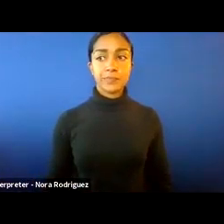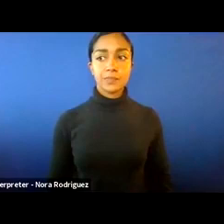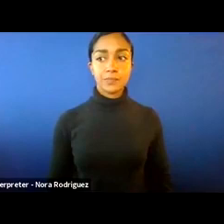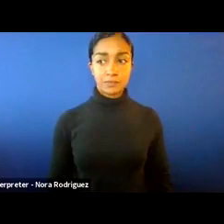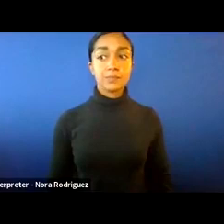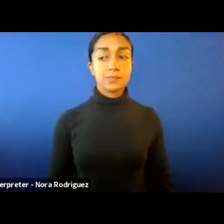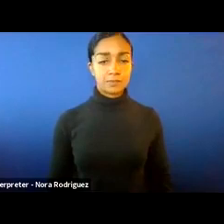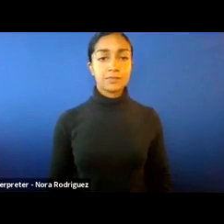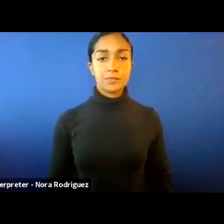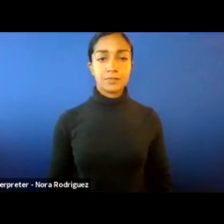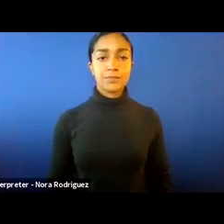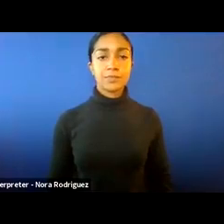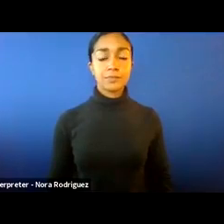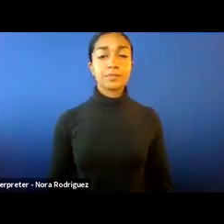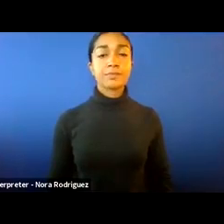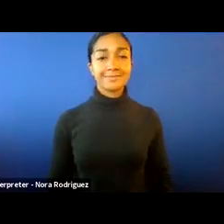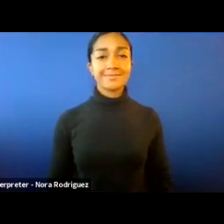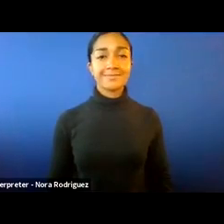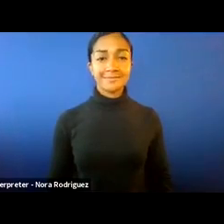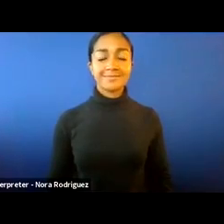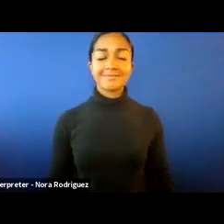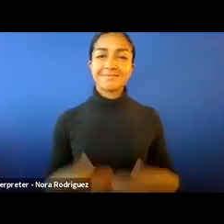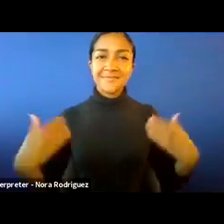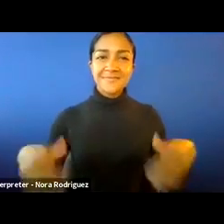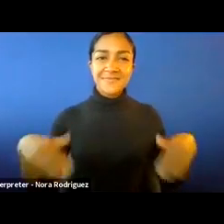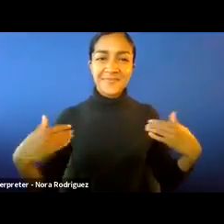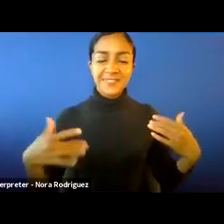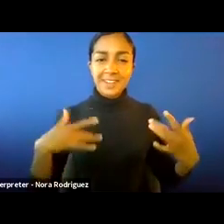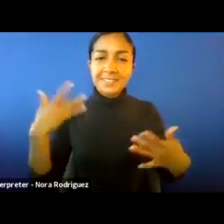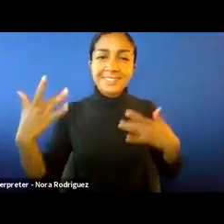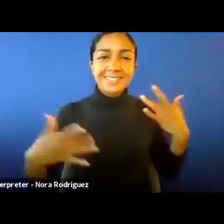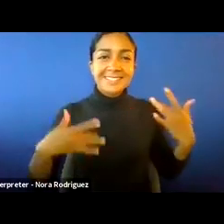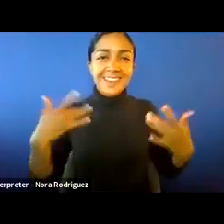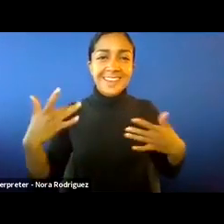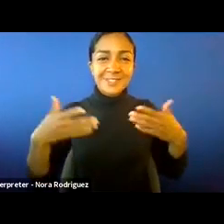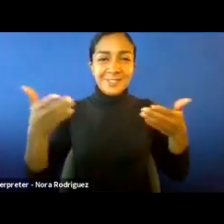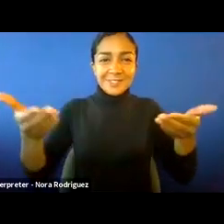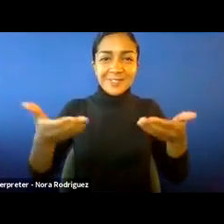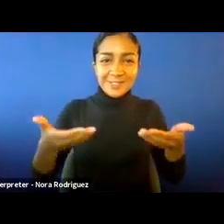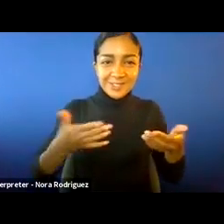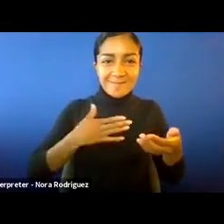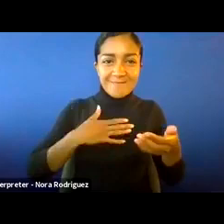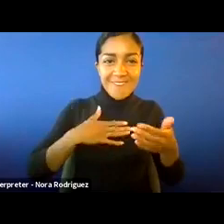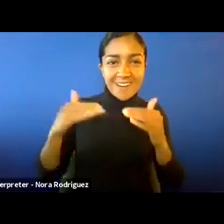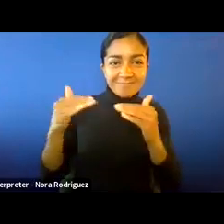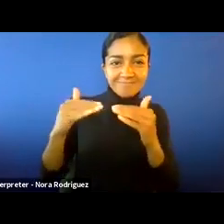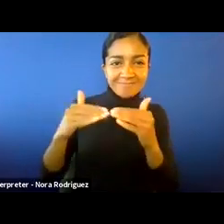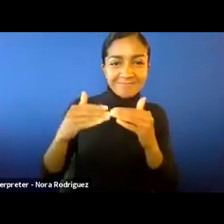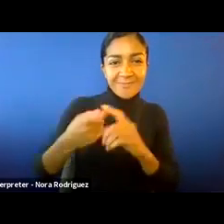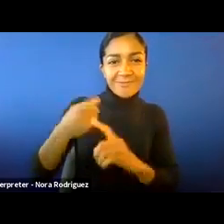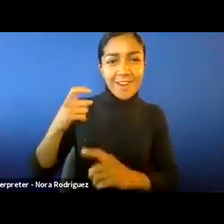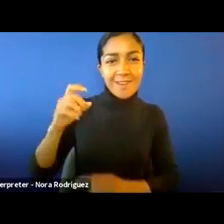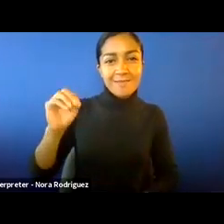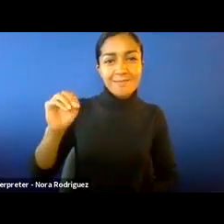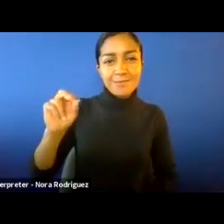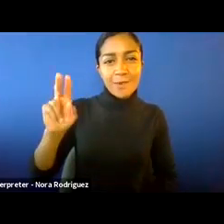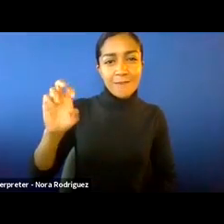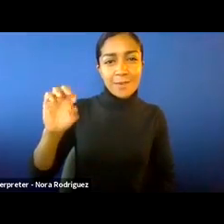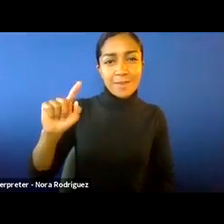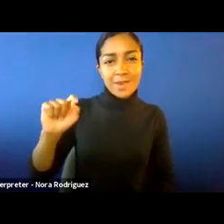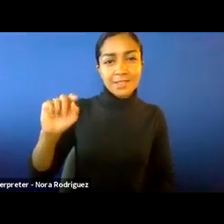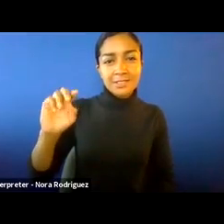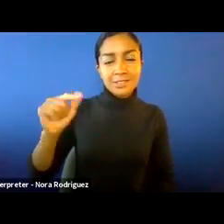So I'm so excited to introduce my camaradas from Movement Generation. Deseree Fontenot